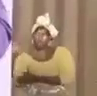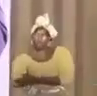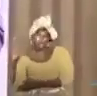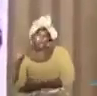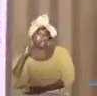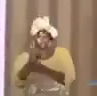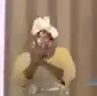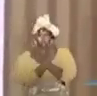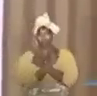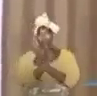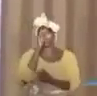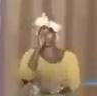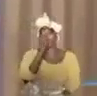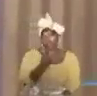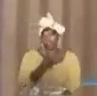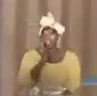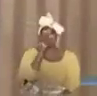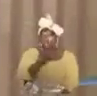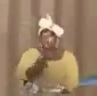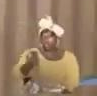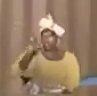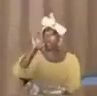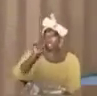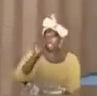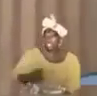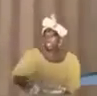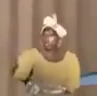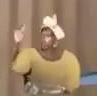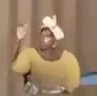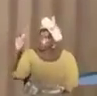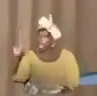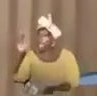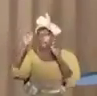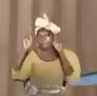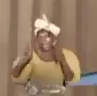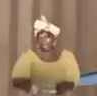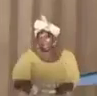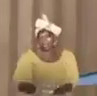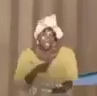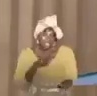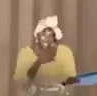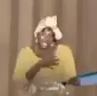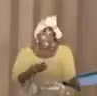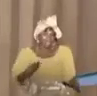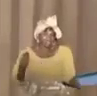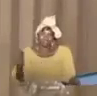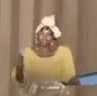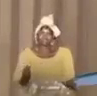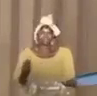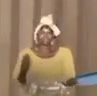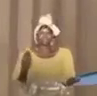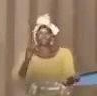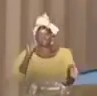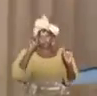and all you need is for one person. And if that person is King Ahasuerus, you become the queen immediately.